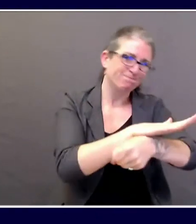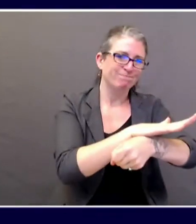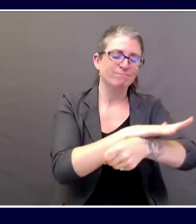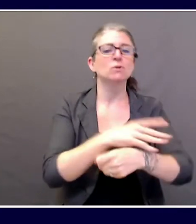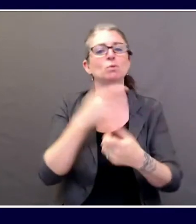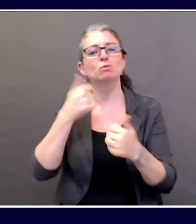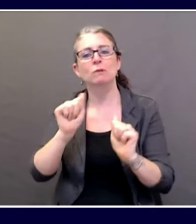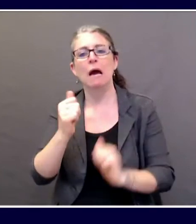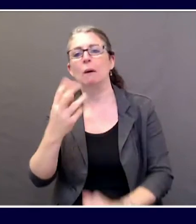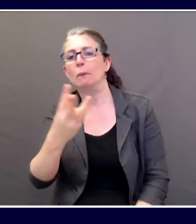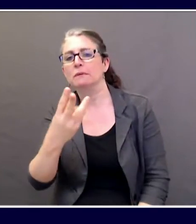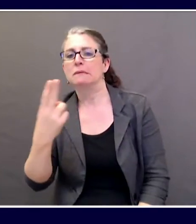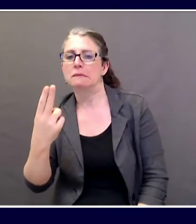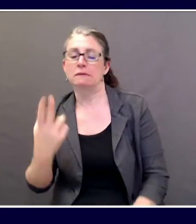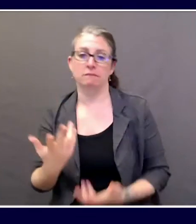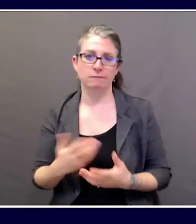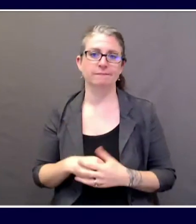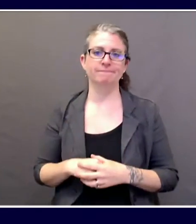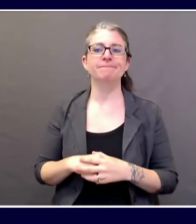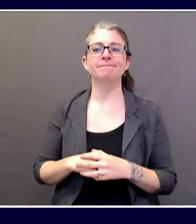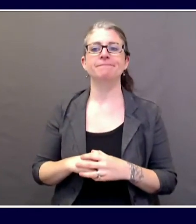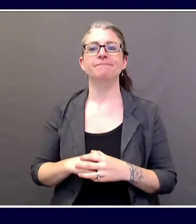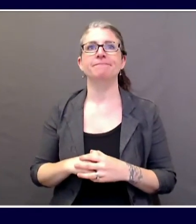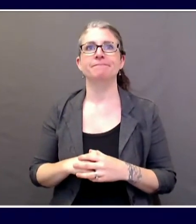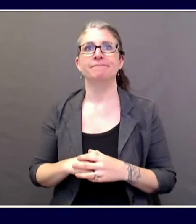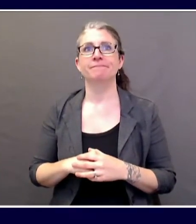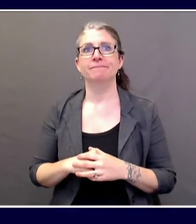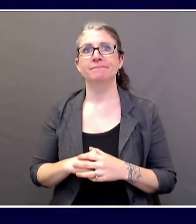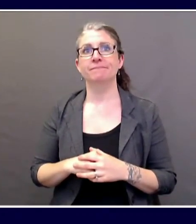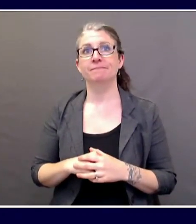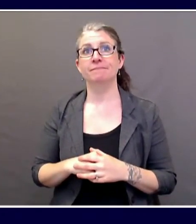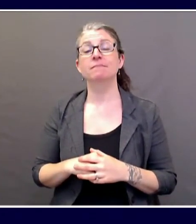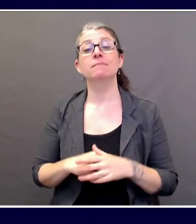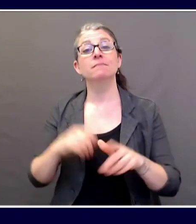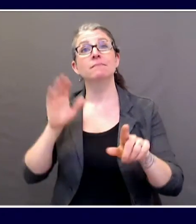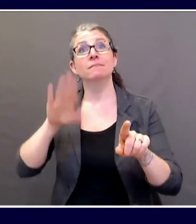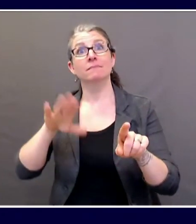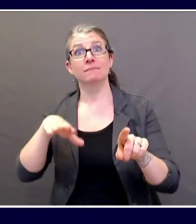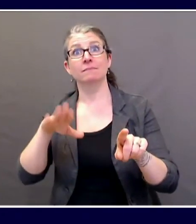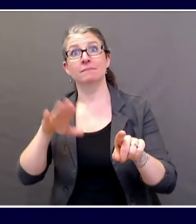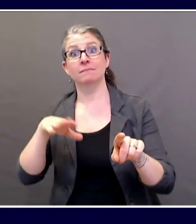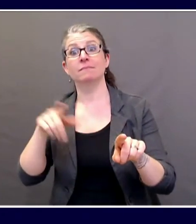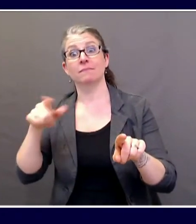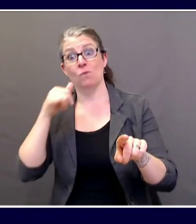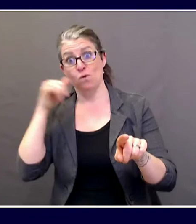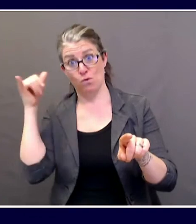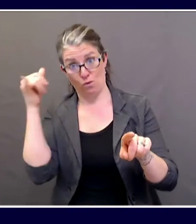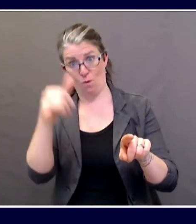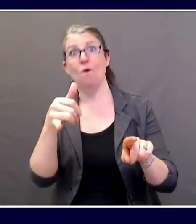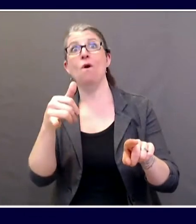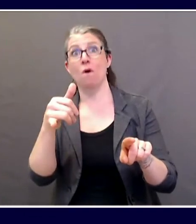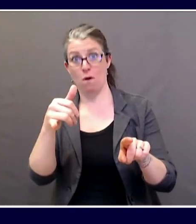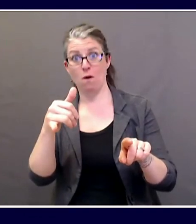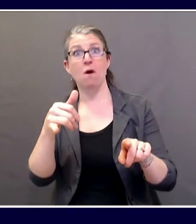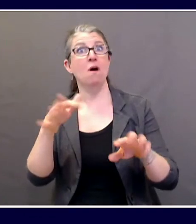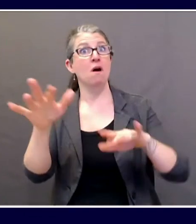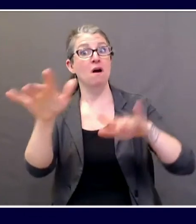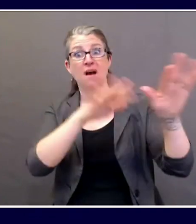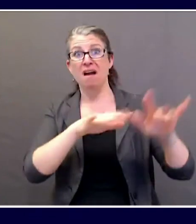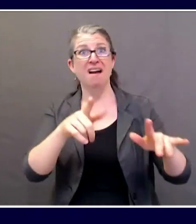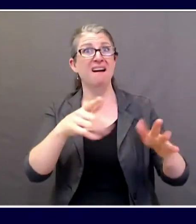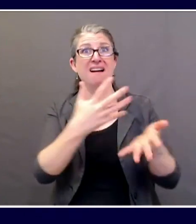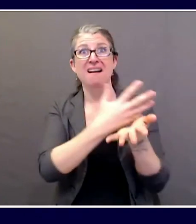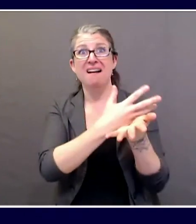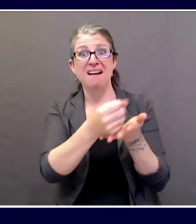you get an appointment at any number of the other places in Maine that are also offering COVID-19 vaccine. That number